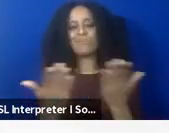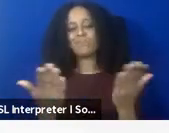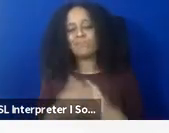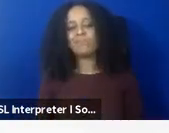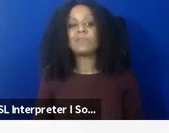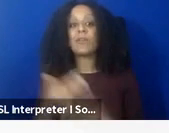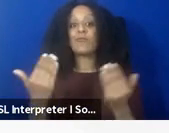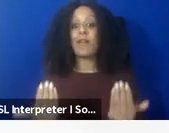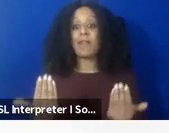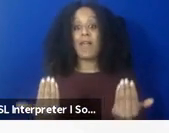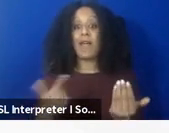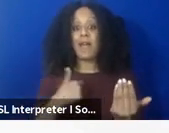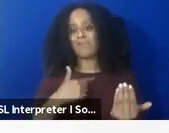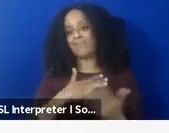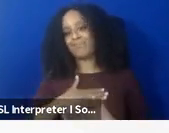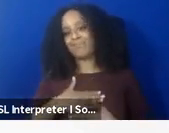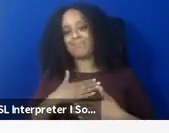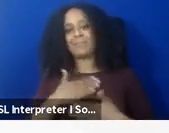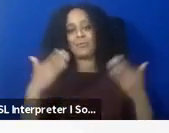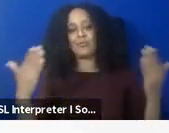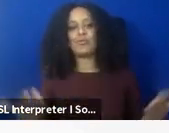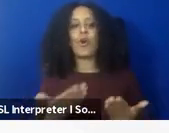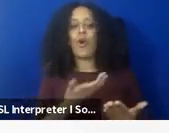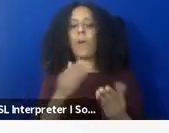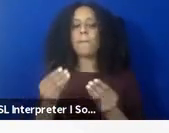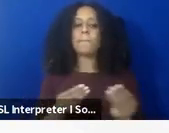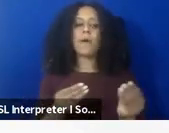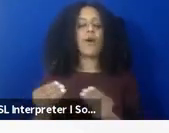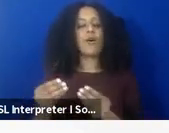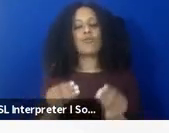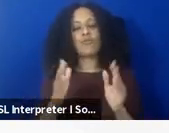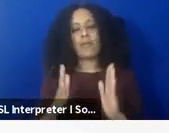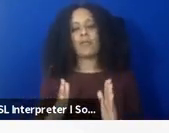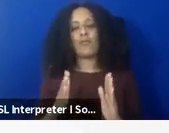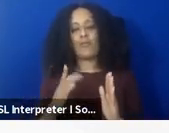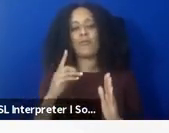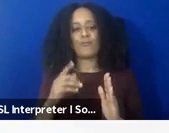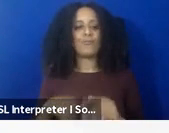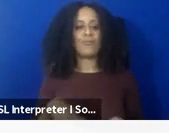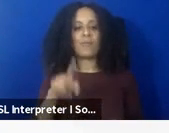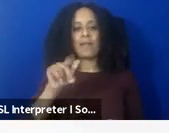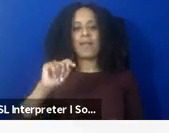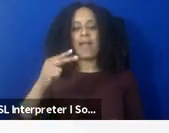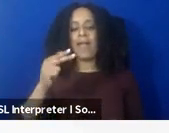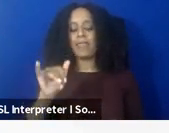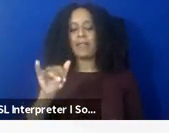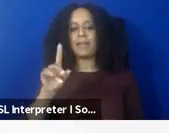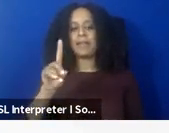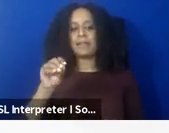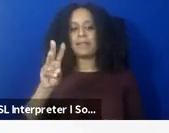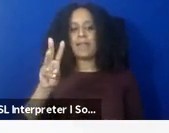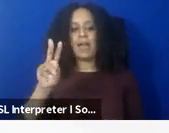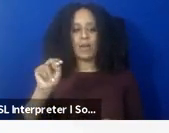At this time, I am pleased to introduce our moderator for today's webinar, Dr. Kathy Doe, Executive Director of